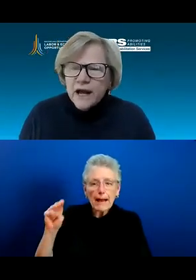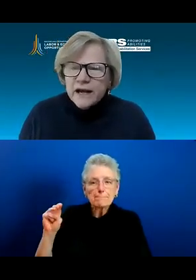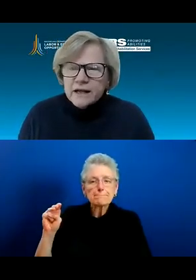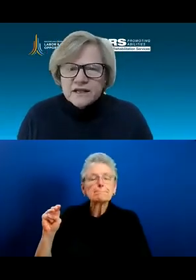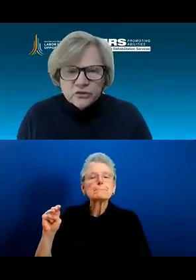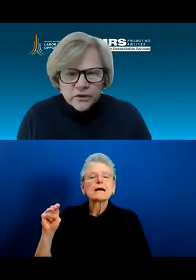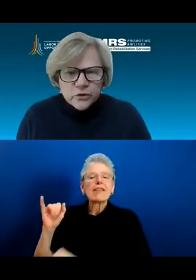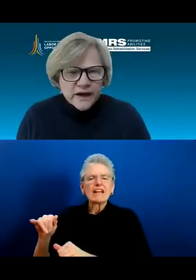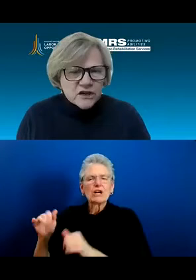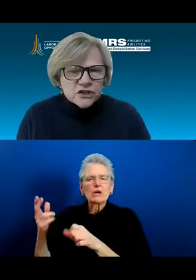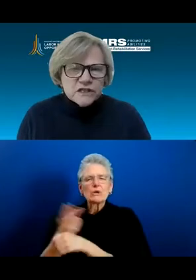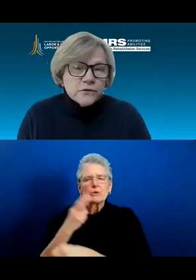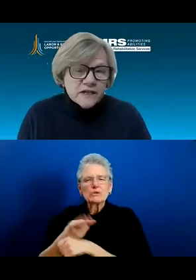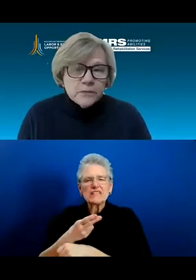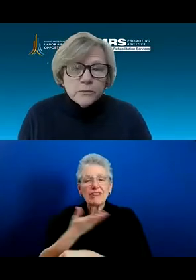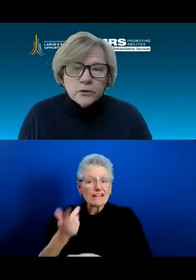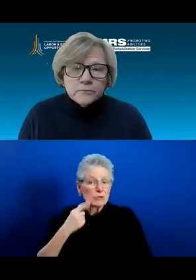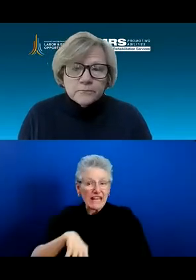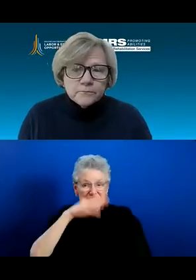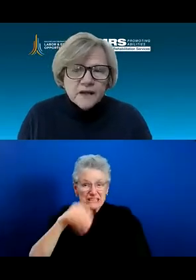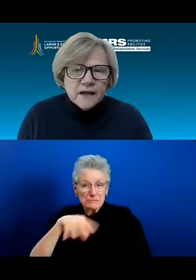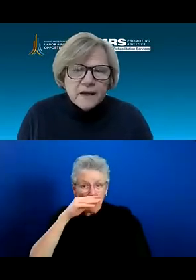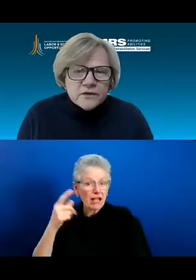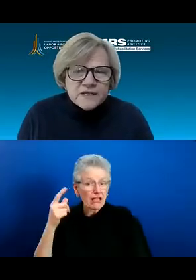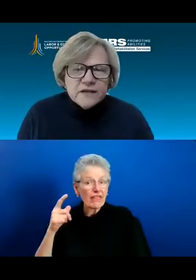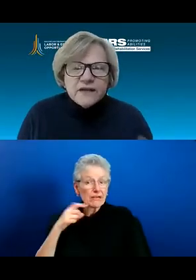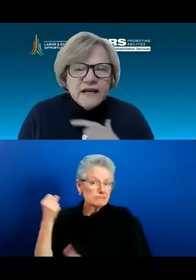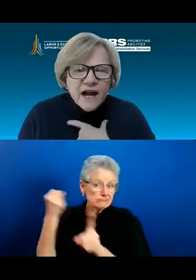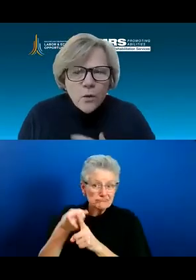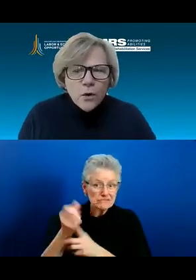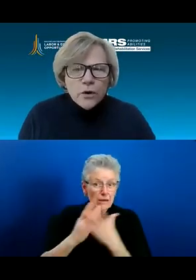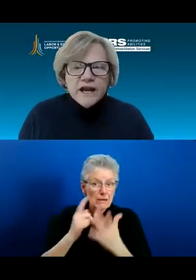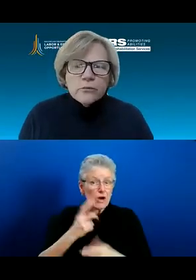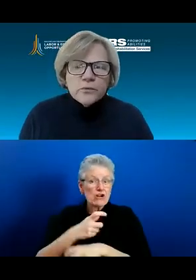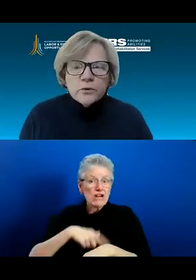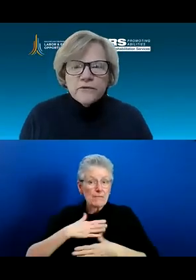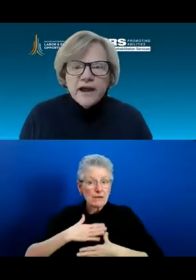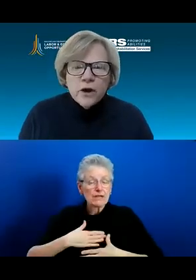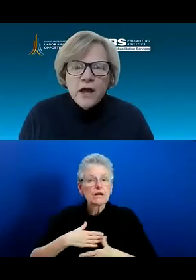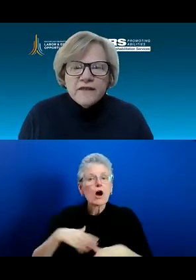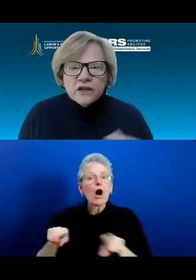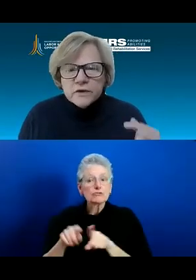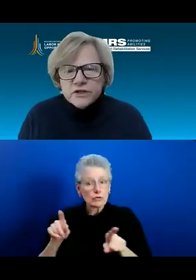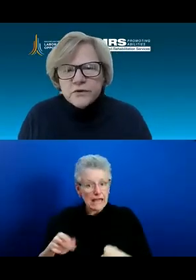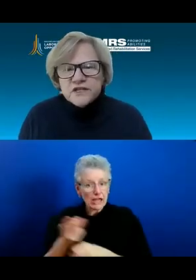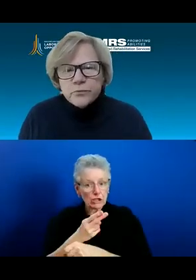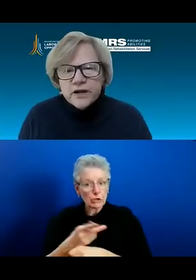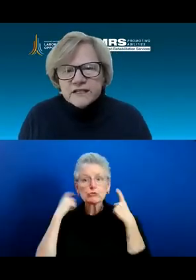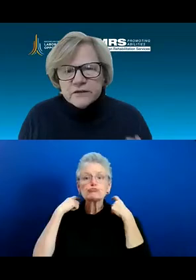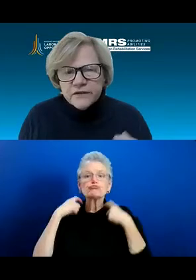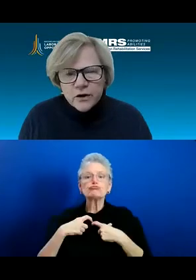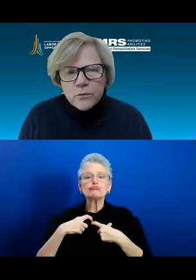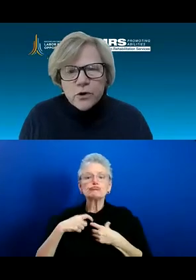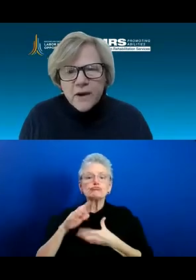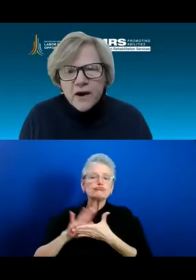scented products that trigger reactions for some people. There's even a neck-worn air purifier that can reduce the